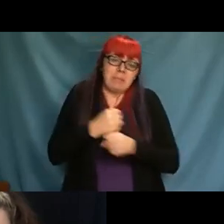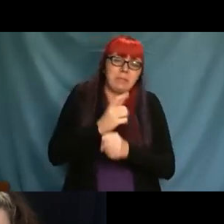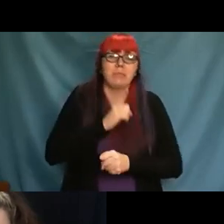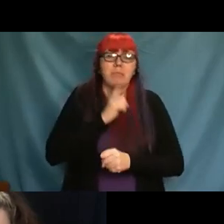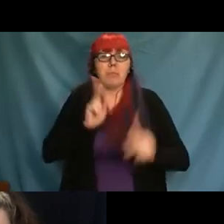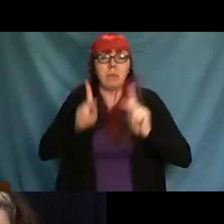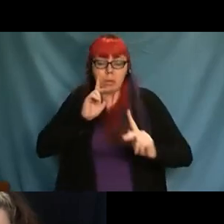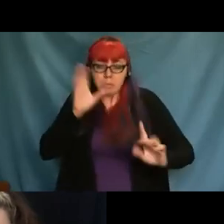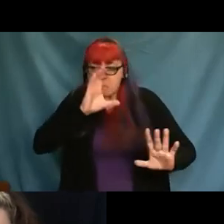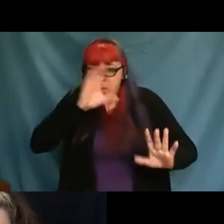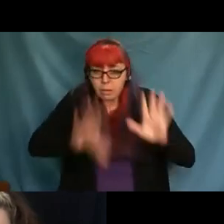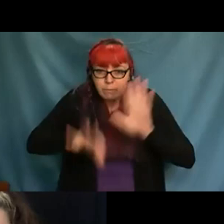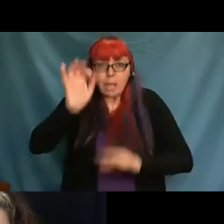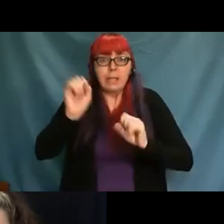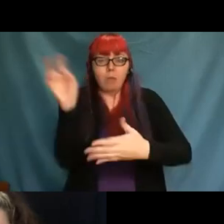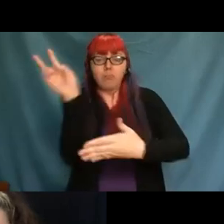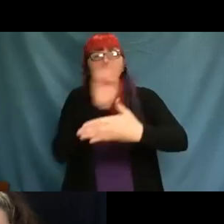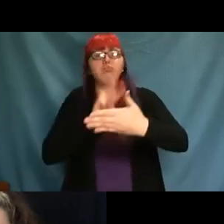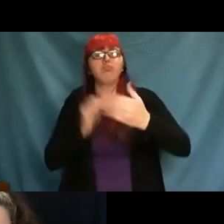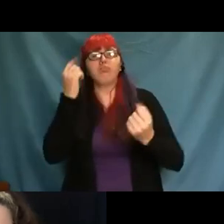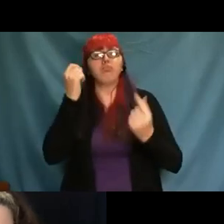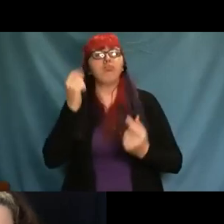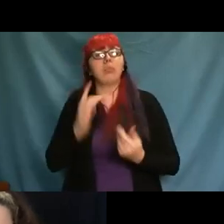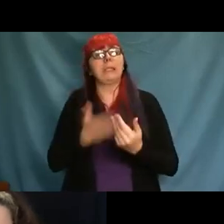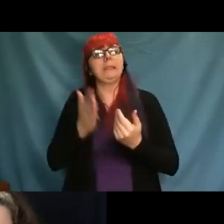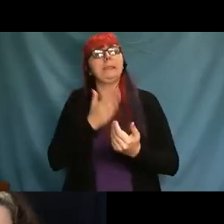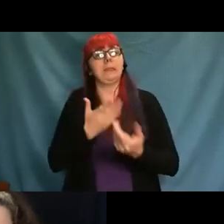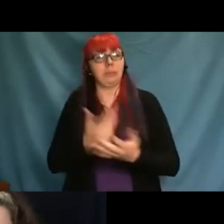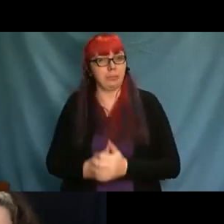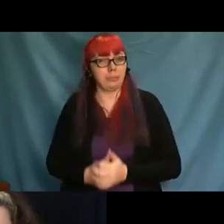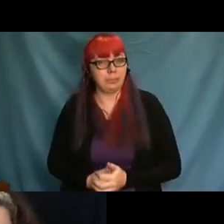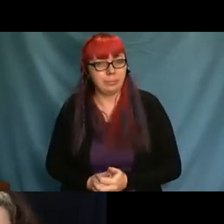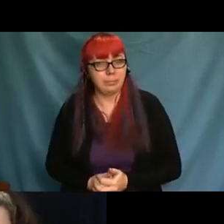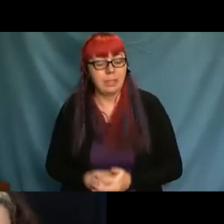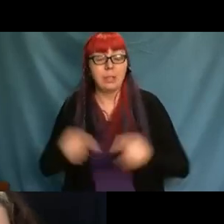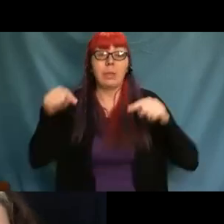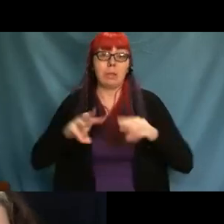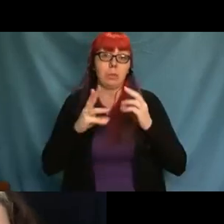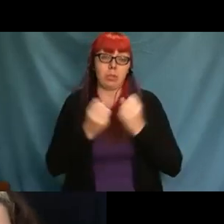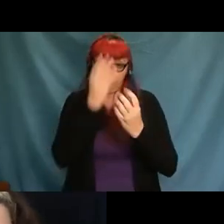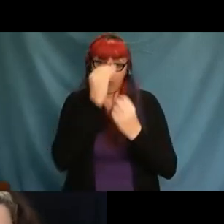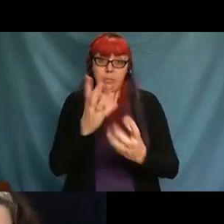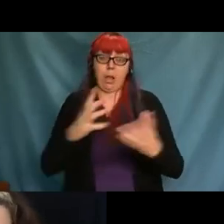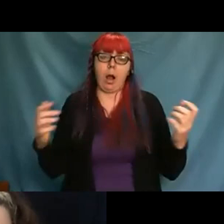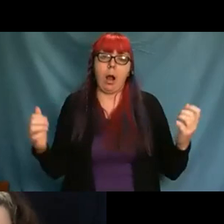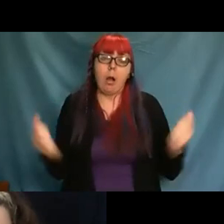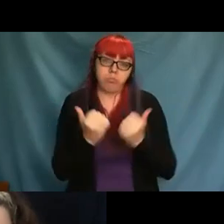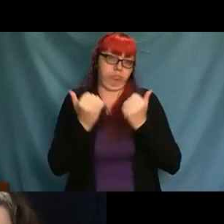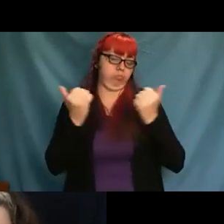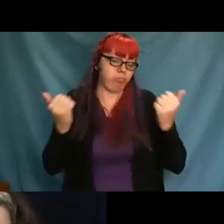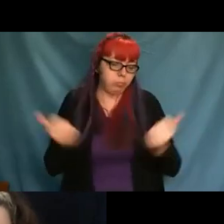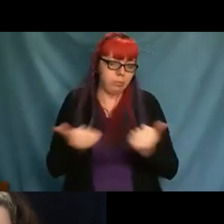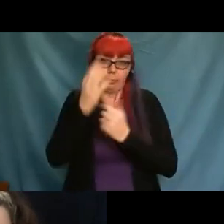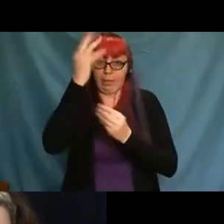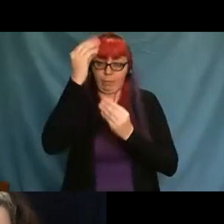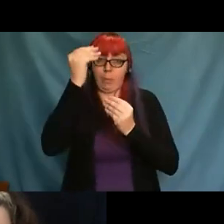want to note that we have this workshop will present a lot of detailed information. So I know that in